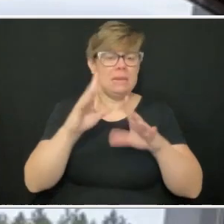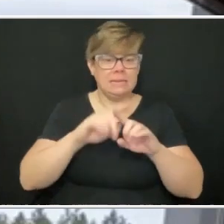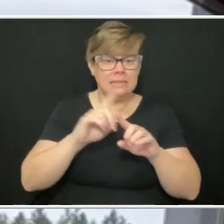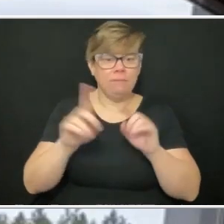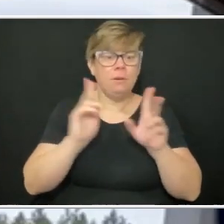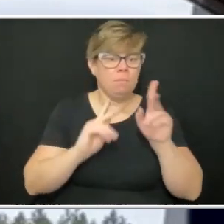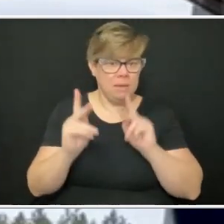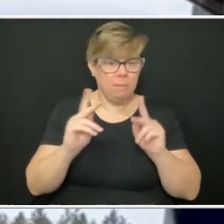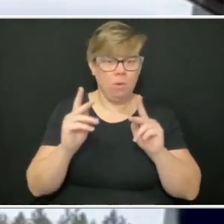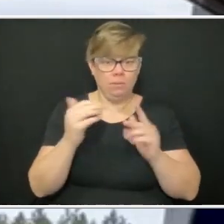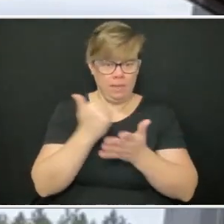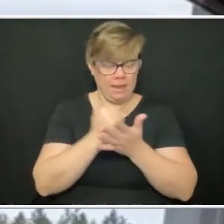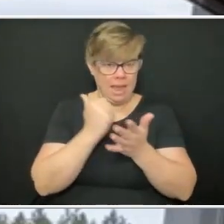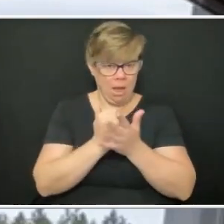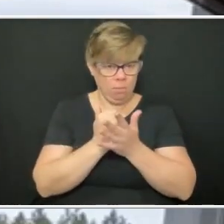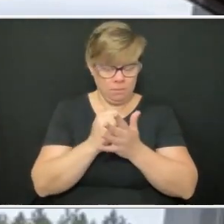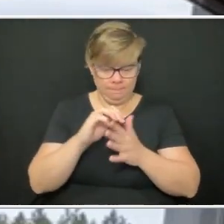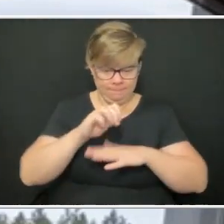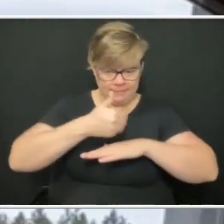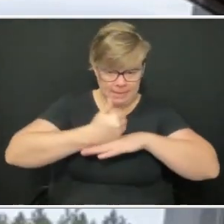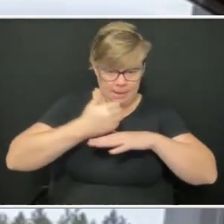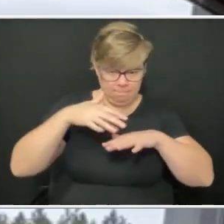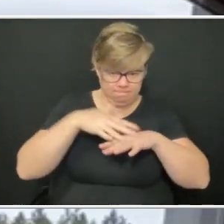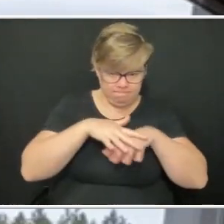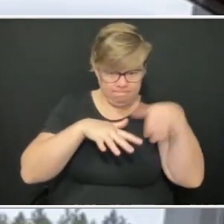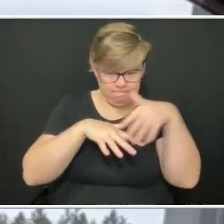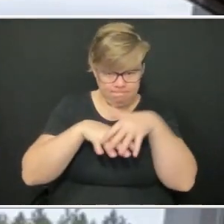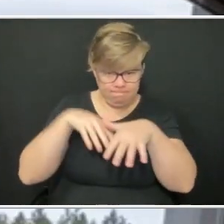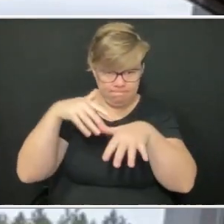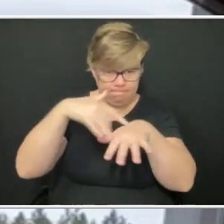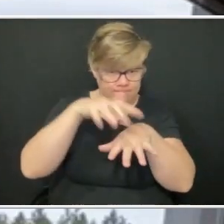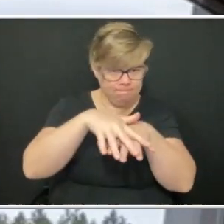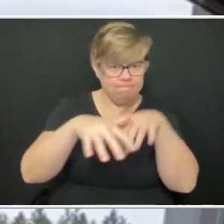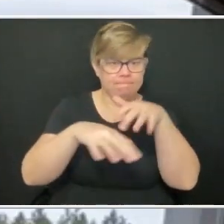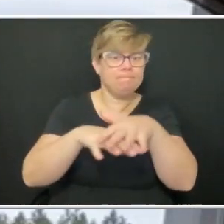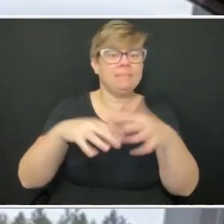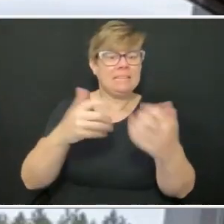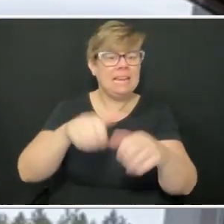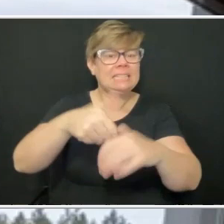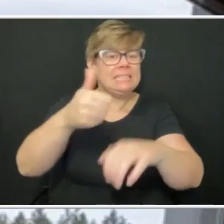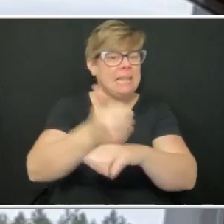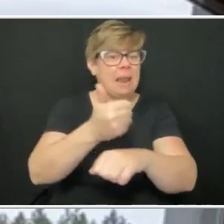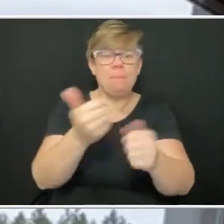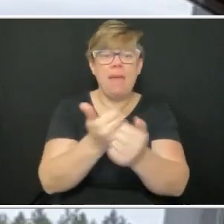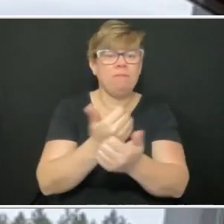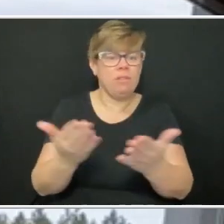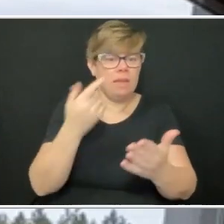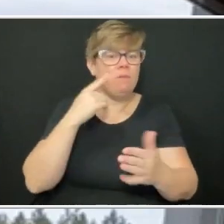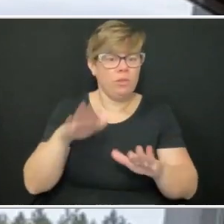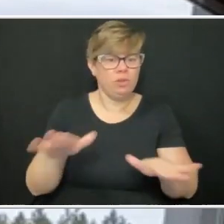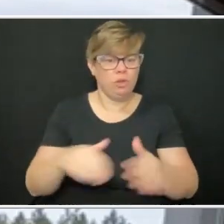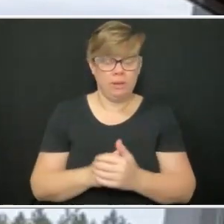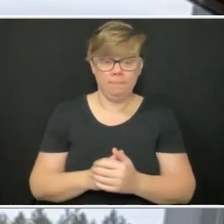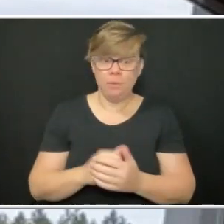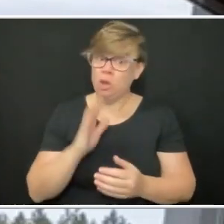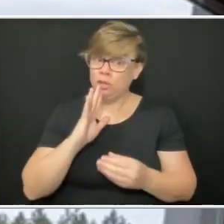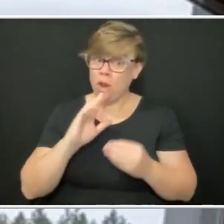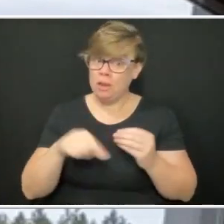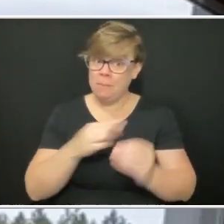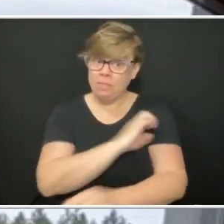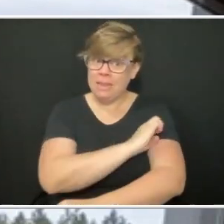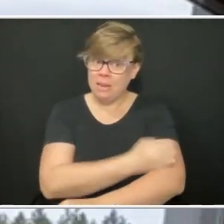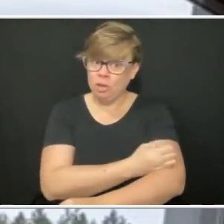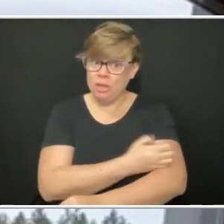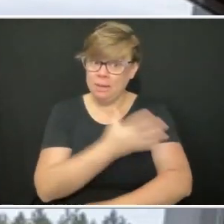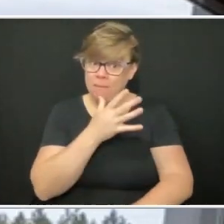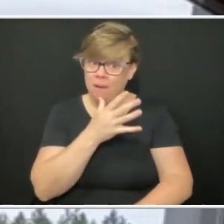this puzzle to help facilitate this to move forward and have great outcomes. And talking about the energy mom, I kind of explained